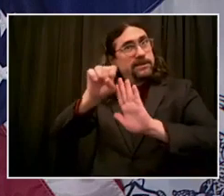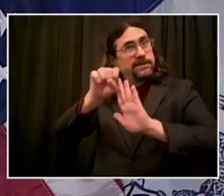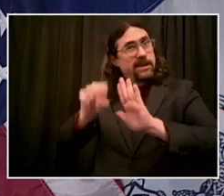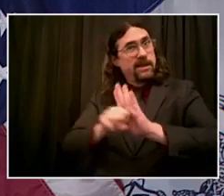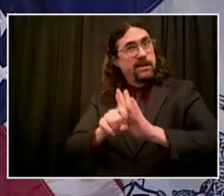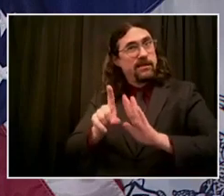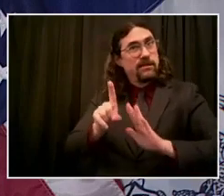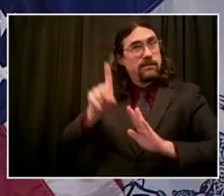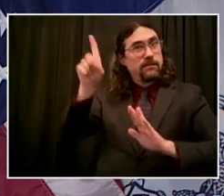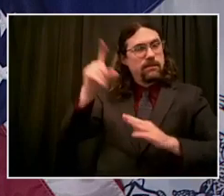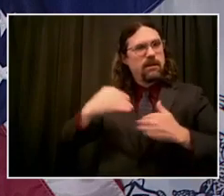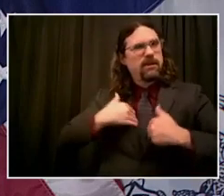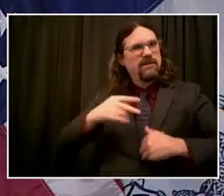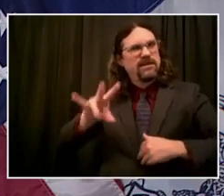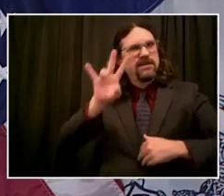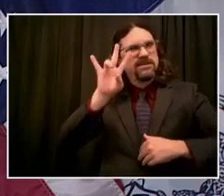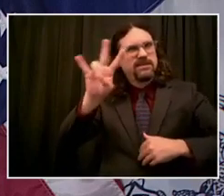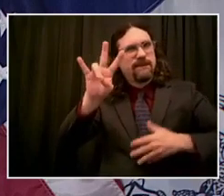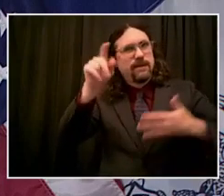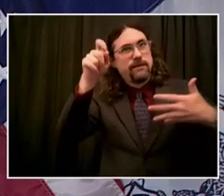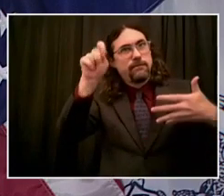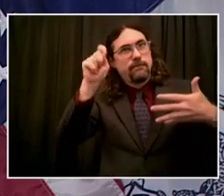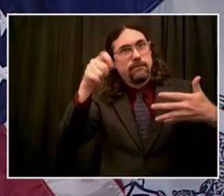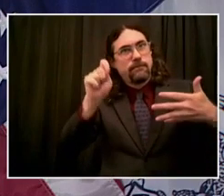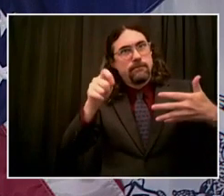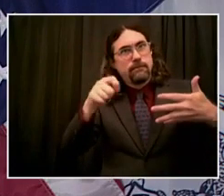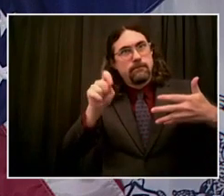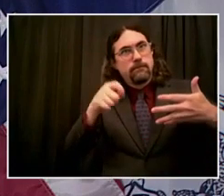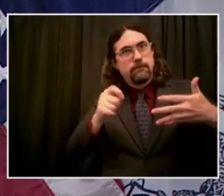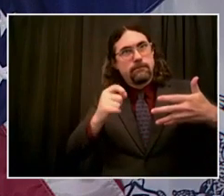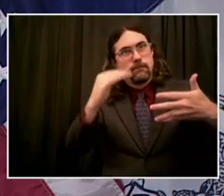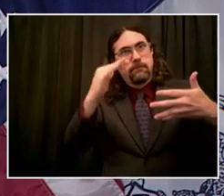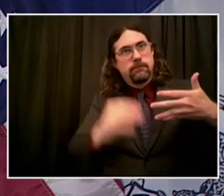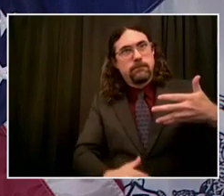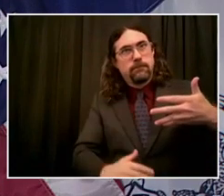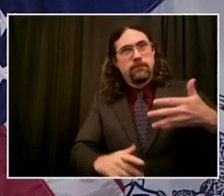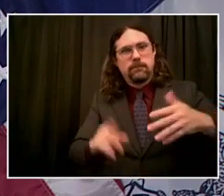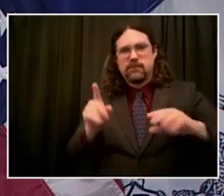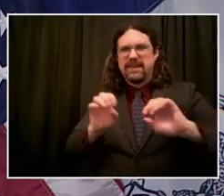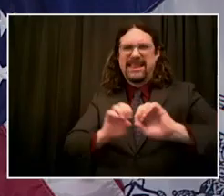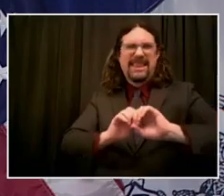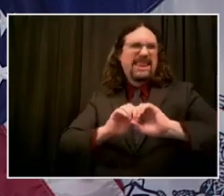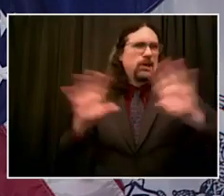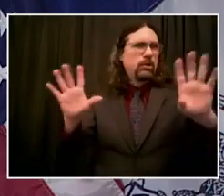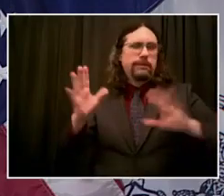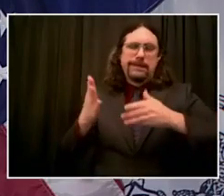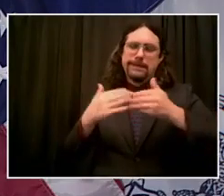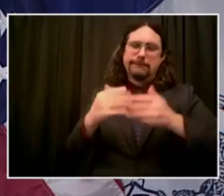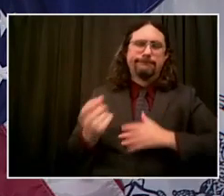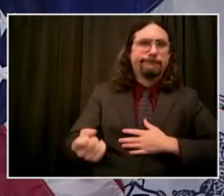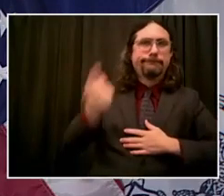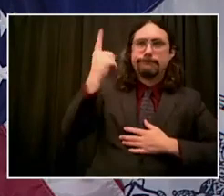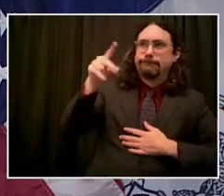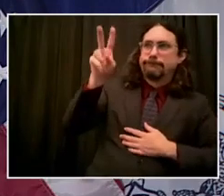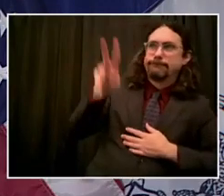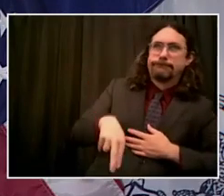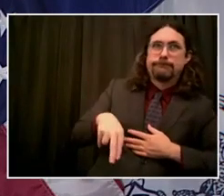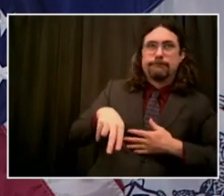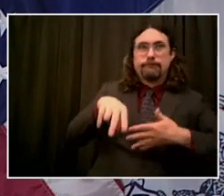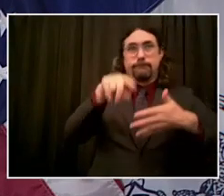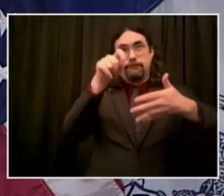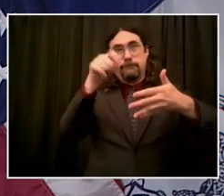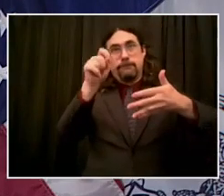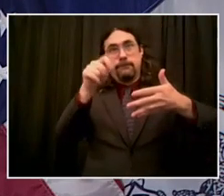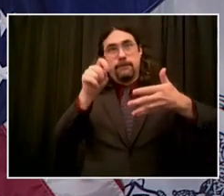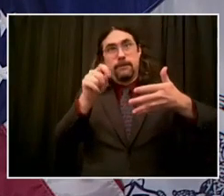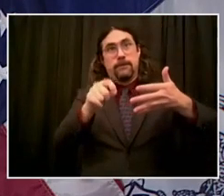clear and specific and accessible of what's expected of an employer. Putting myself, and again, I've talked to a lot of employers as